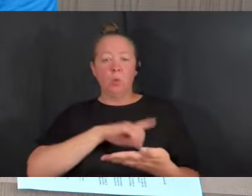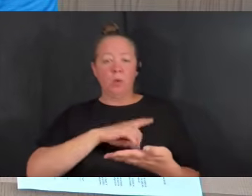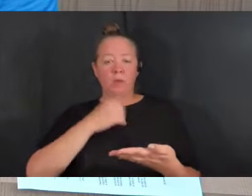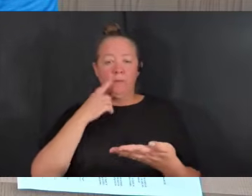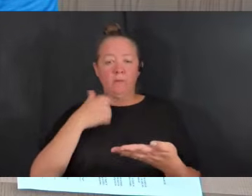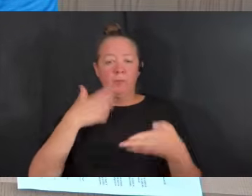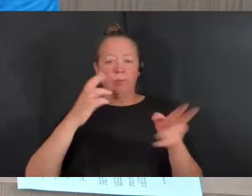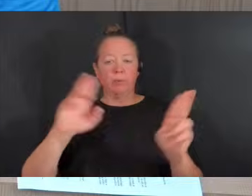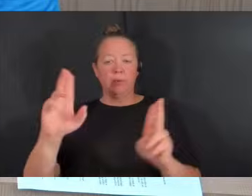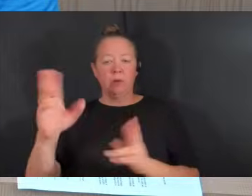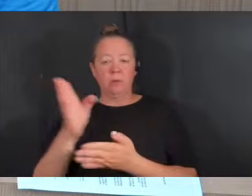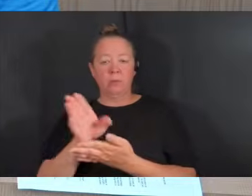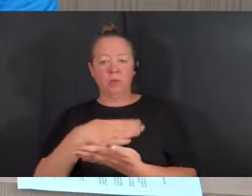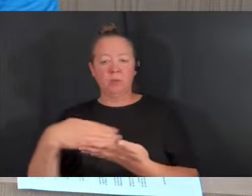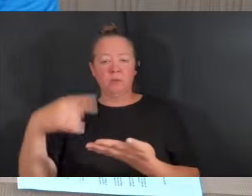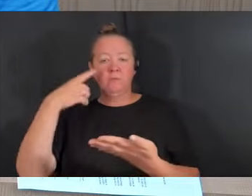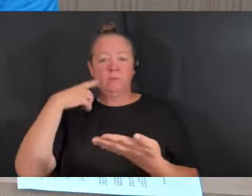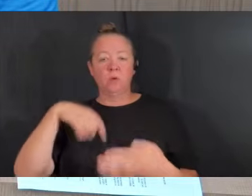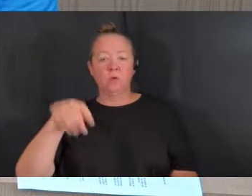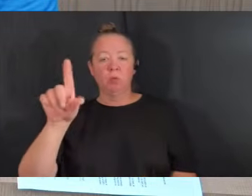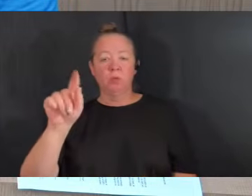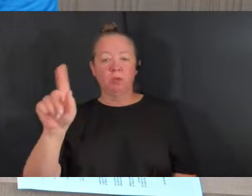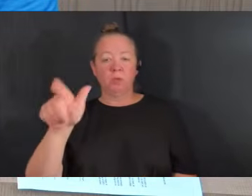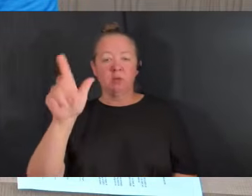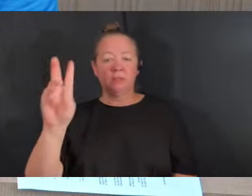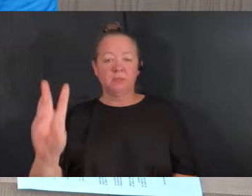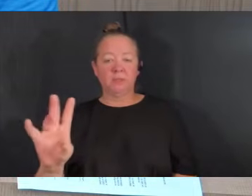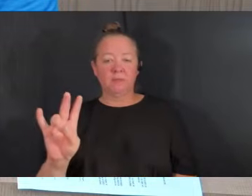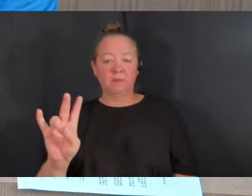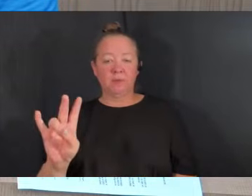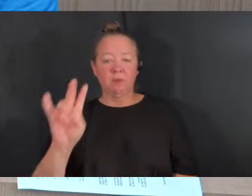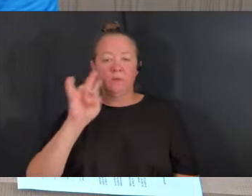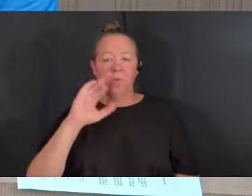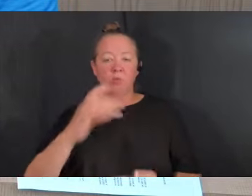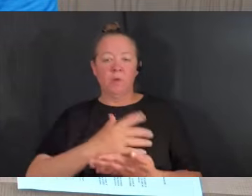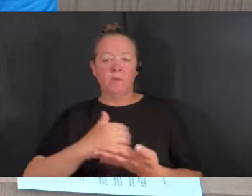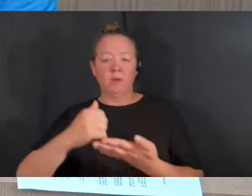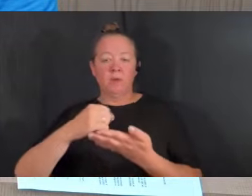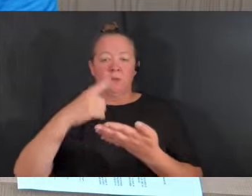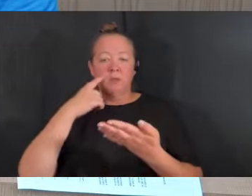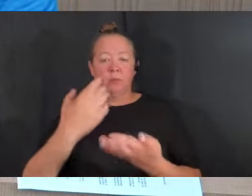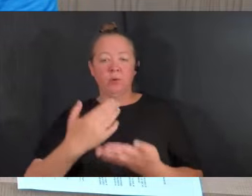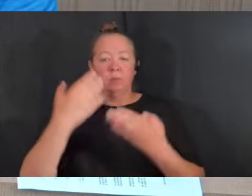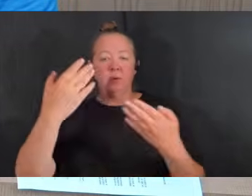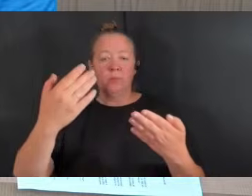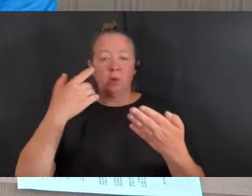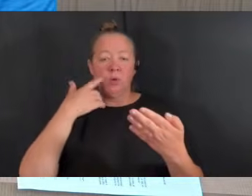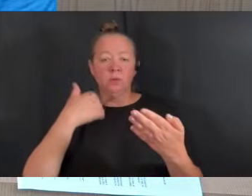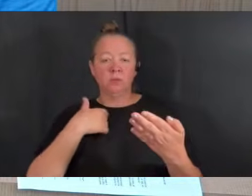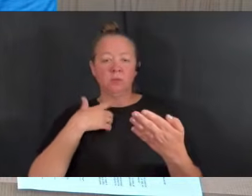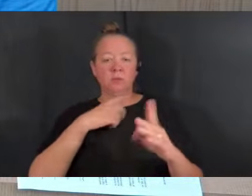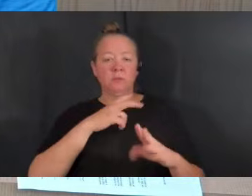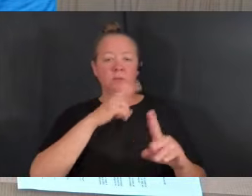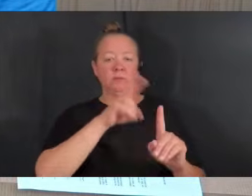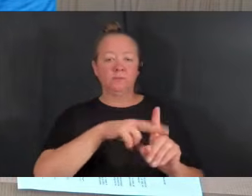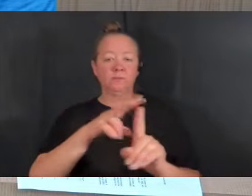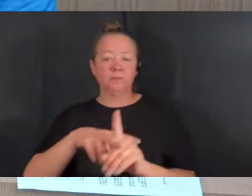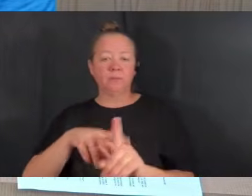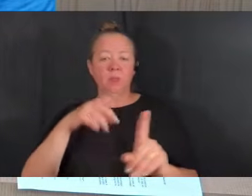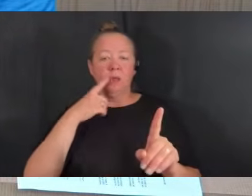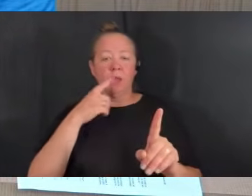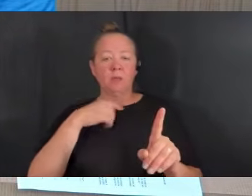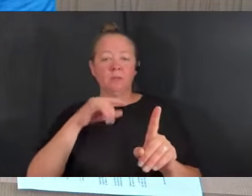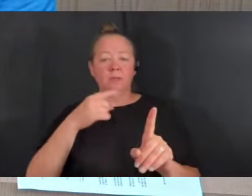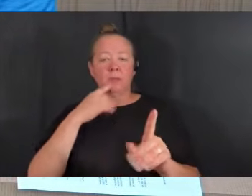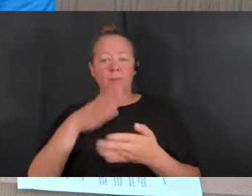anticipated revenues and proposed appropriations and expenditures for said fiscal year. And whereas said budget, as described at